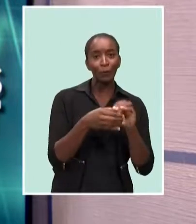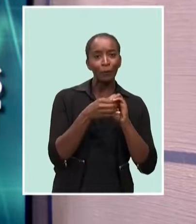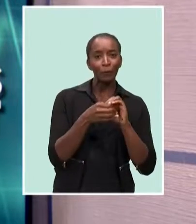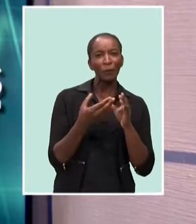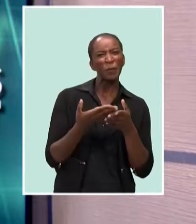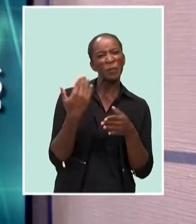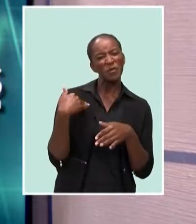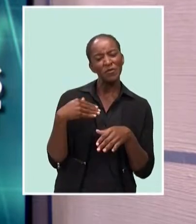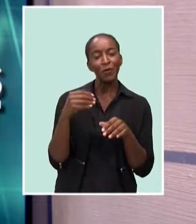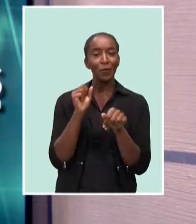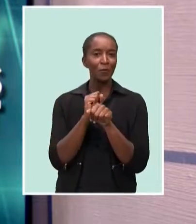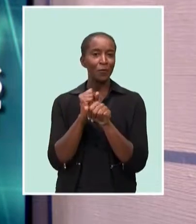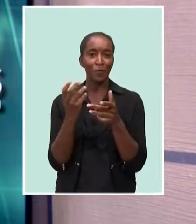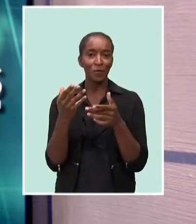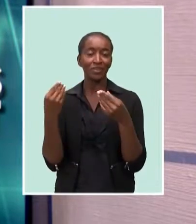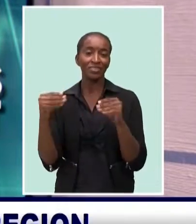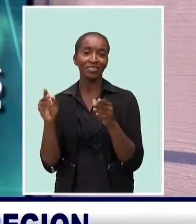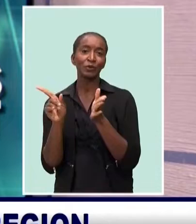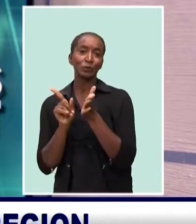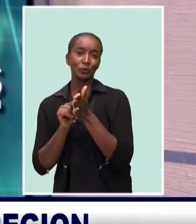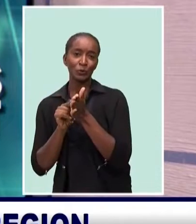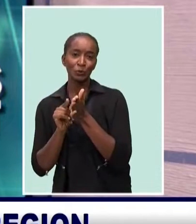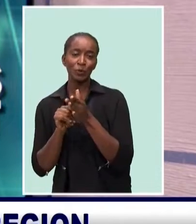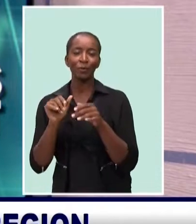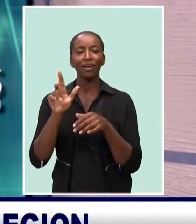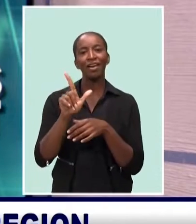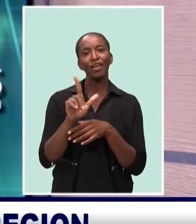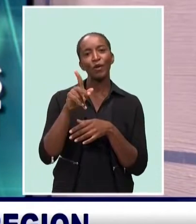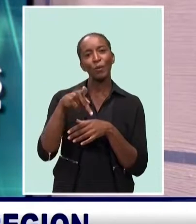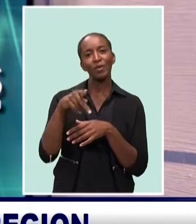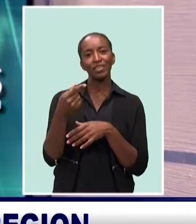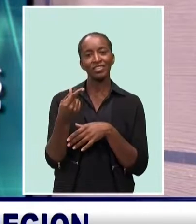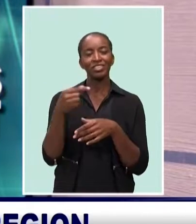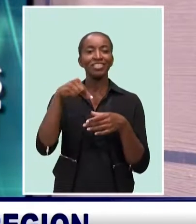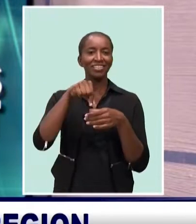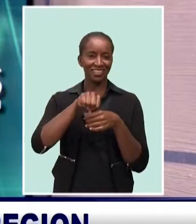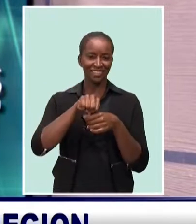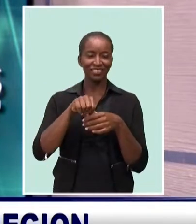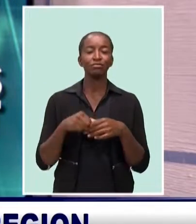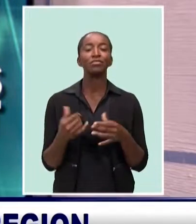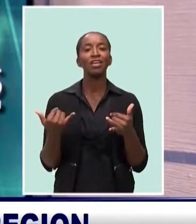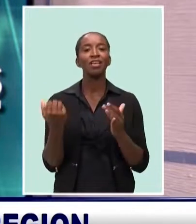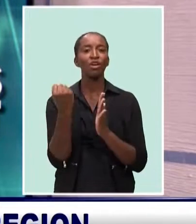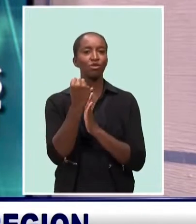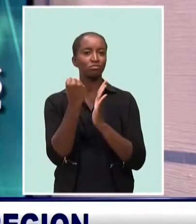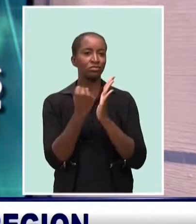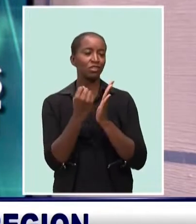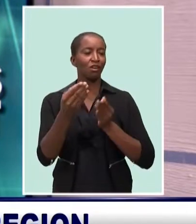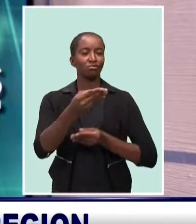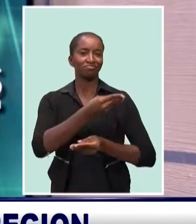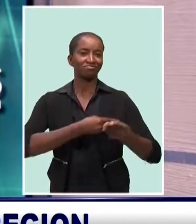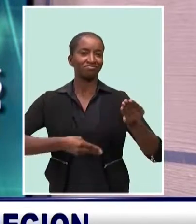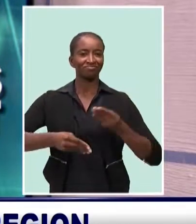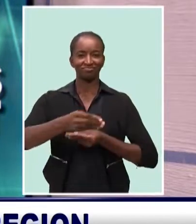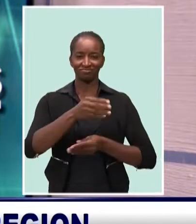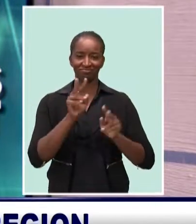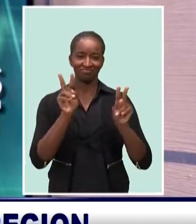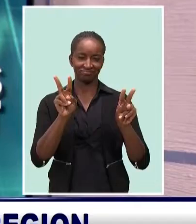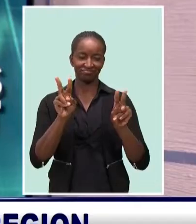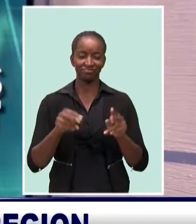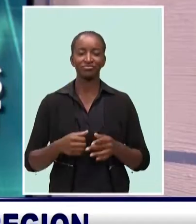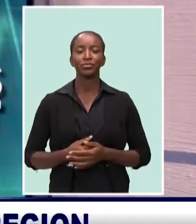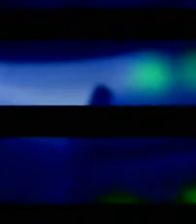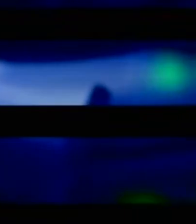in 2017. And it's time now to take a look at how those stocks traded on selected exchanges across our region.